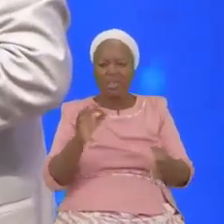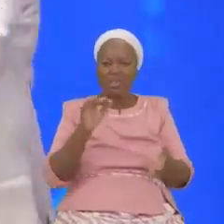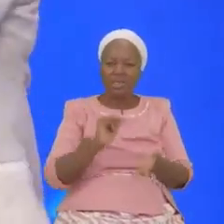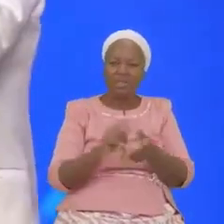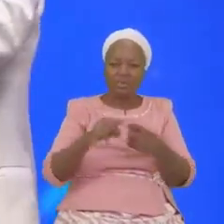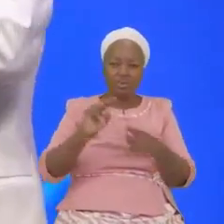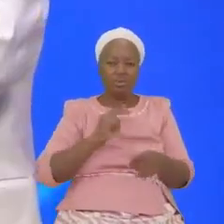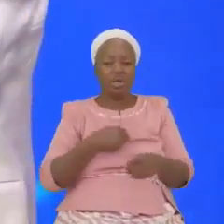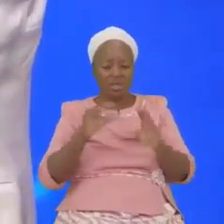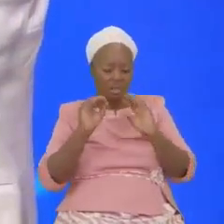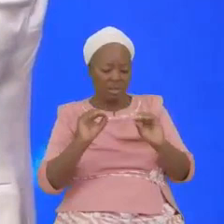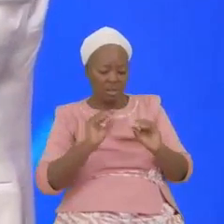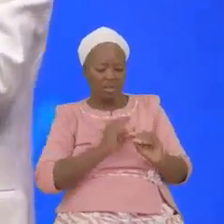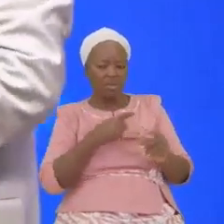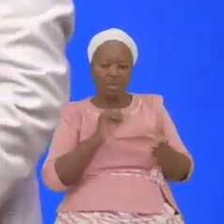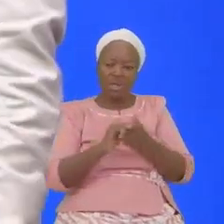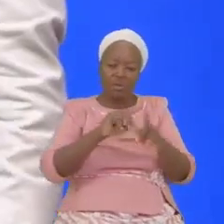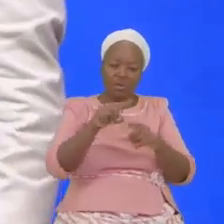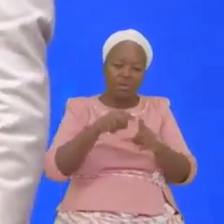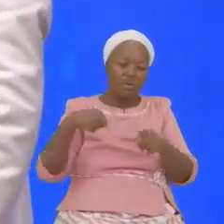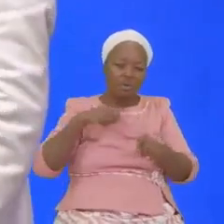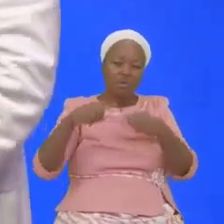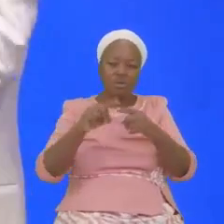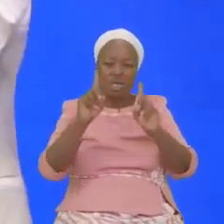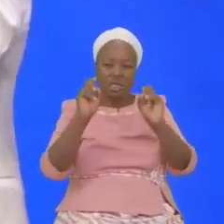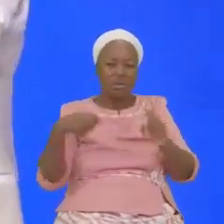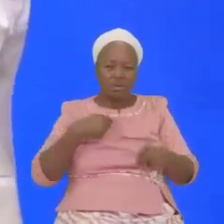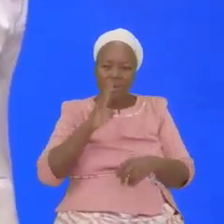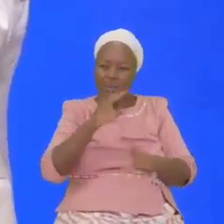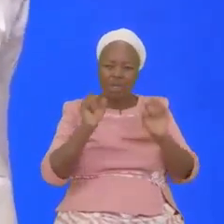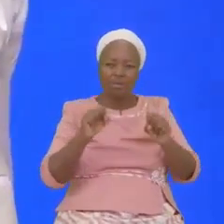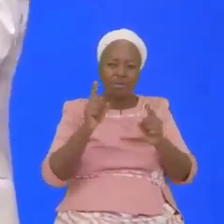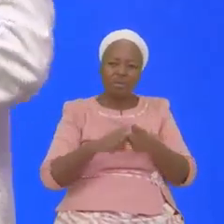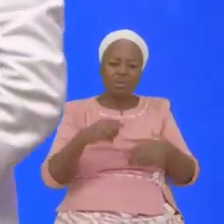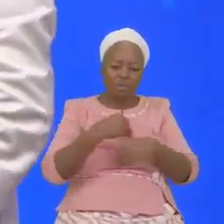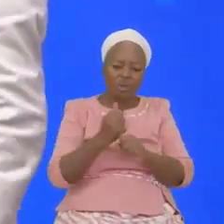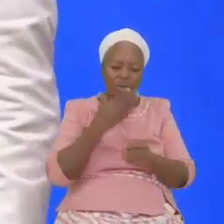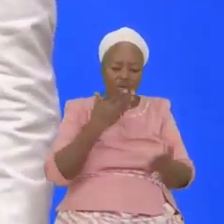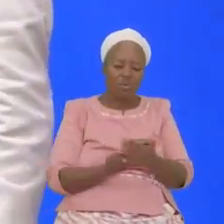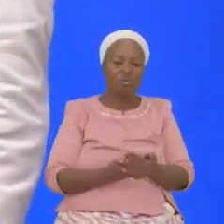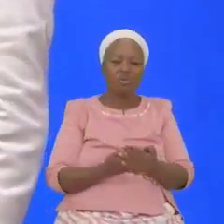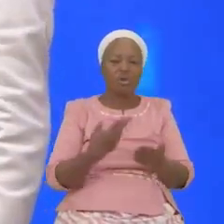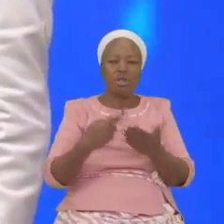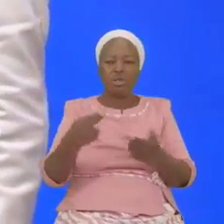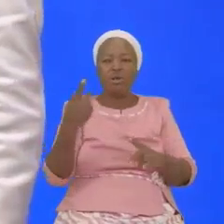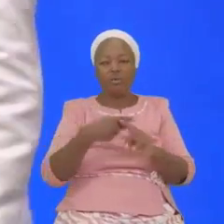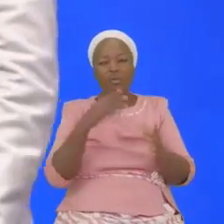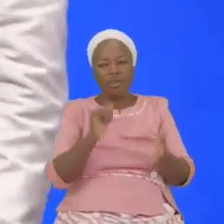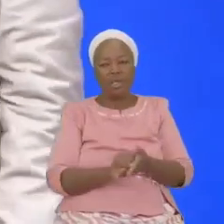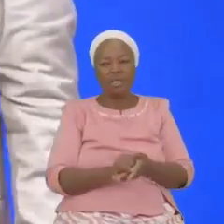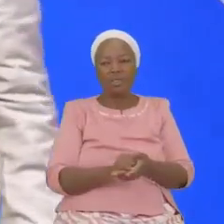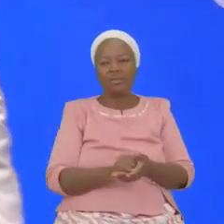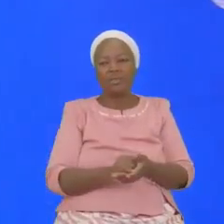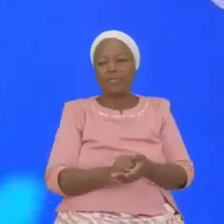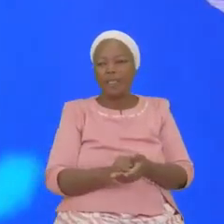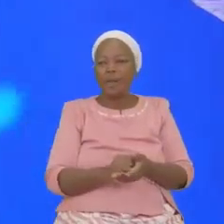the teachers, so that when we go to the exam, we will be able to make a very good grade in that literature book.